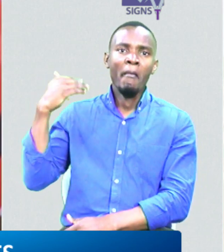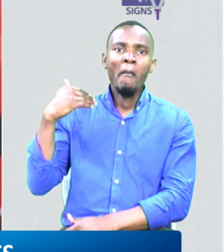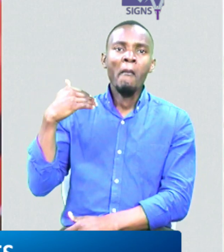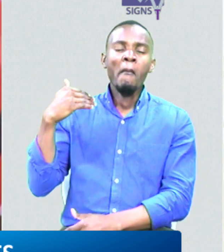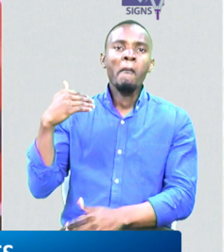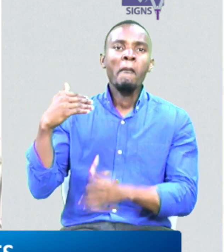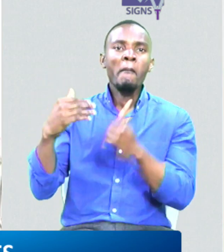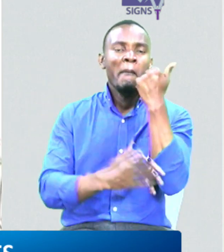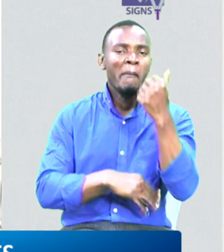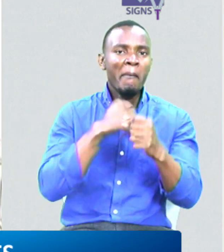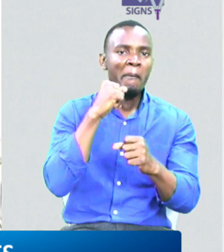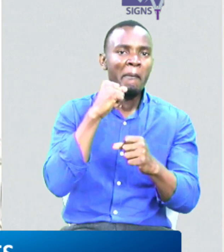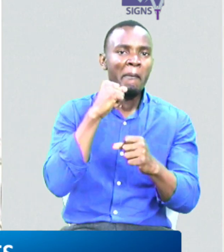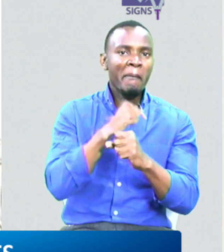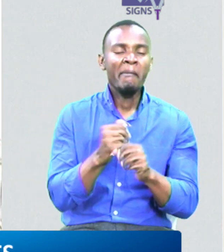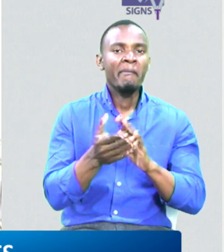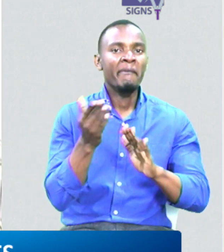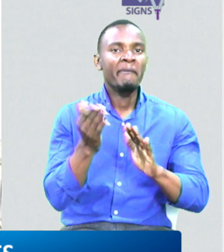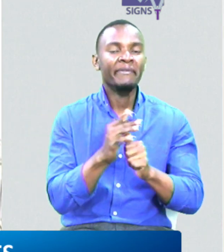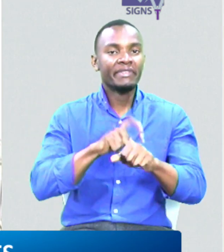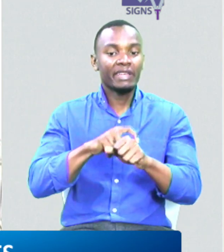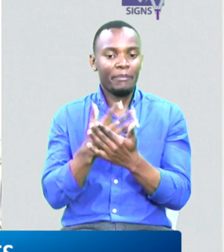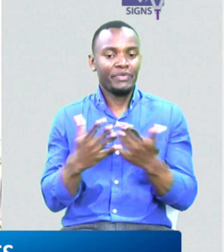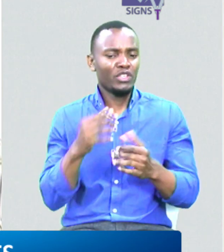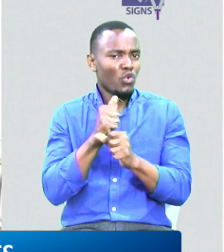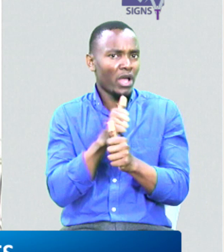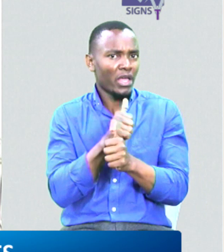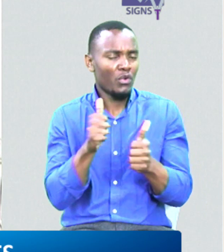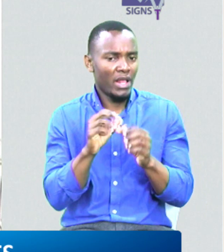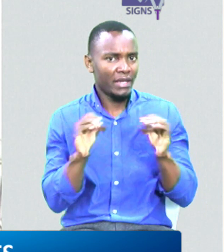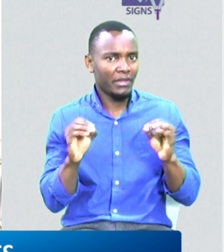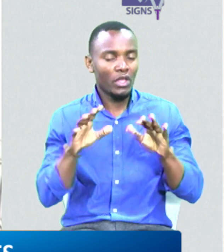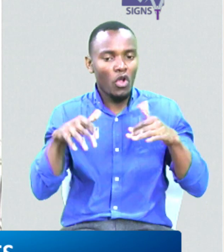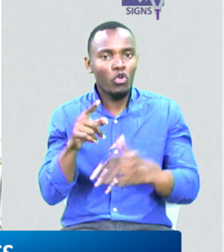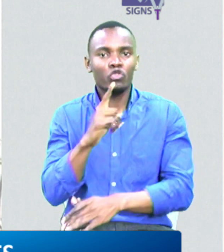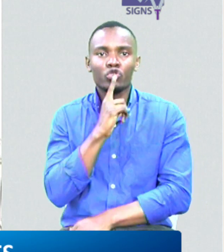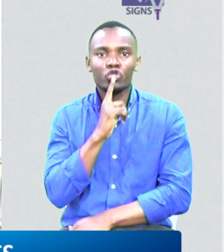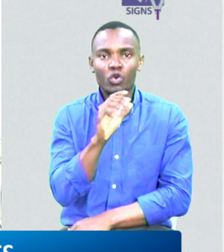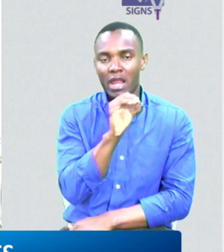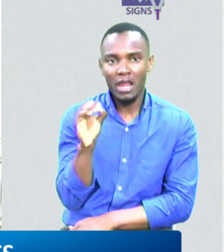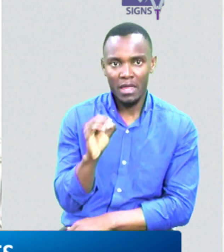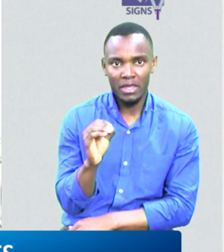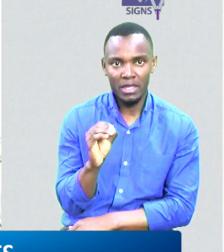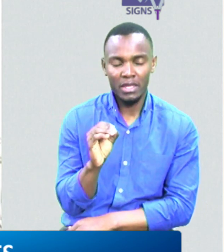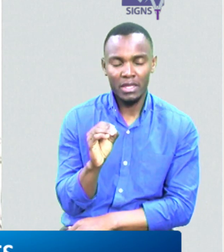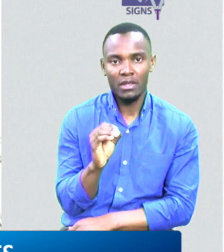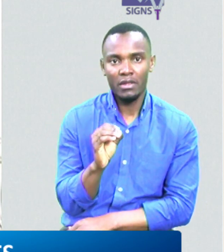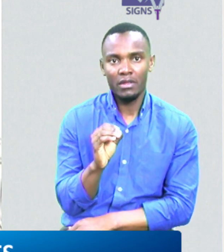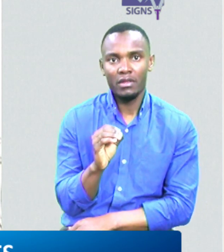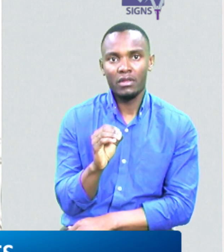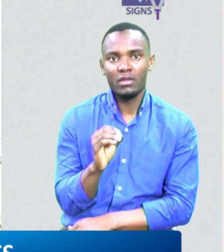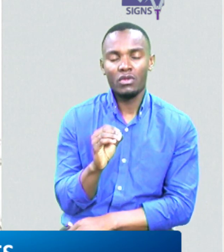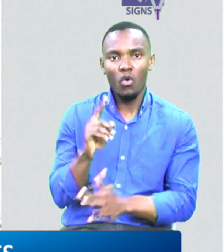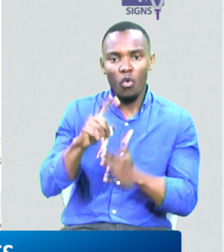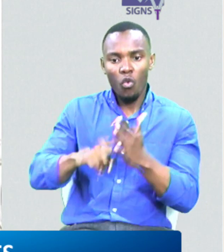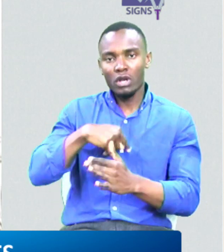performance management in the public sector. It will provide a framework for rewarding meritocracy and performance